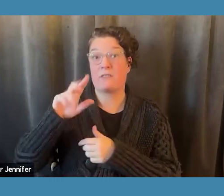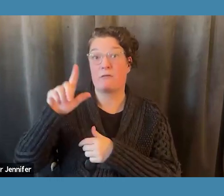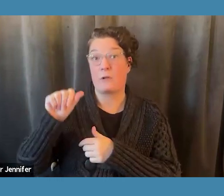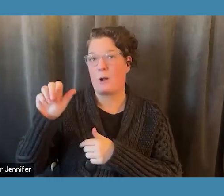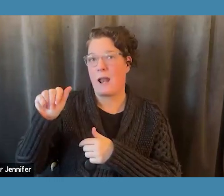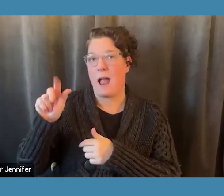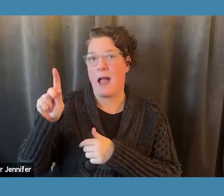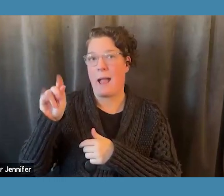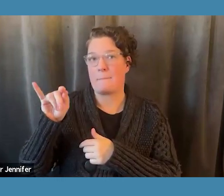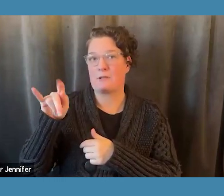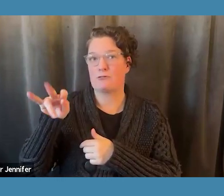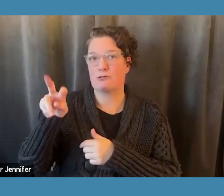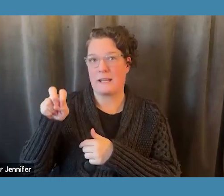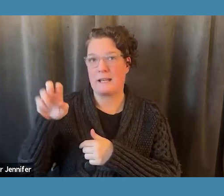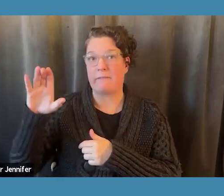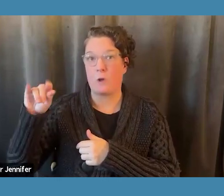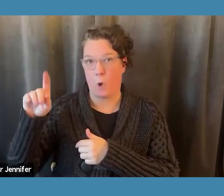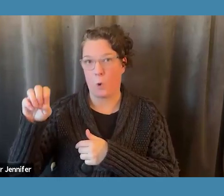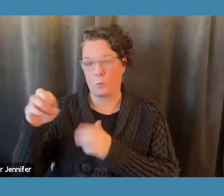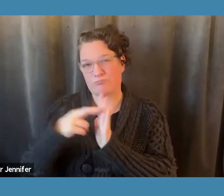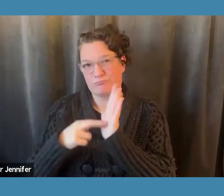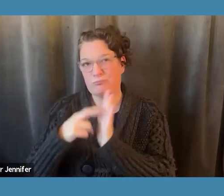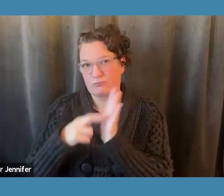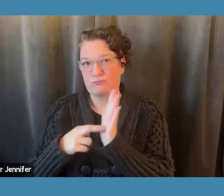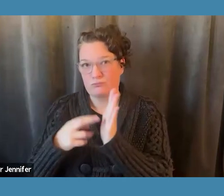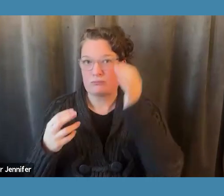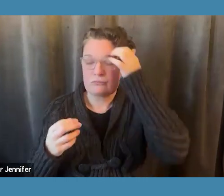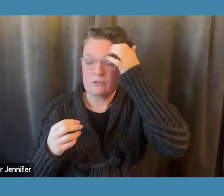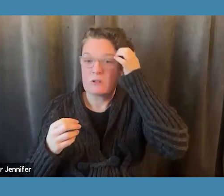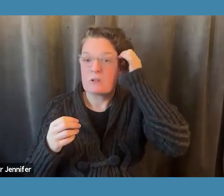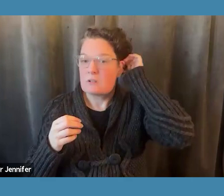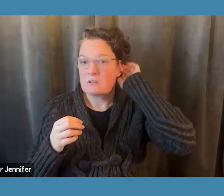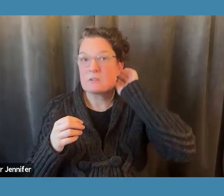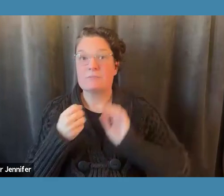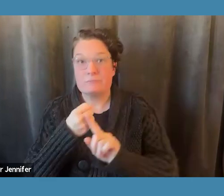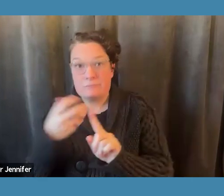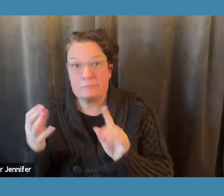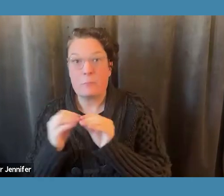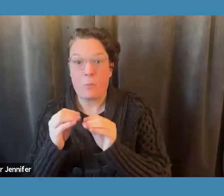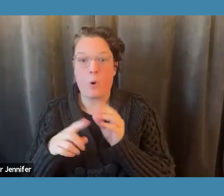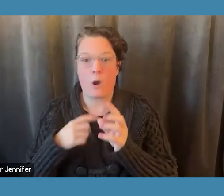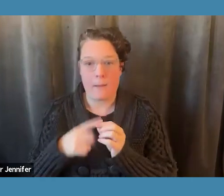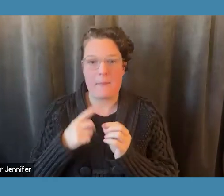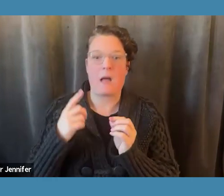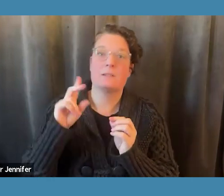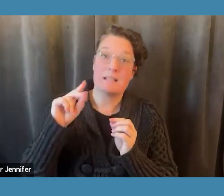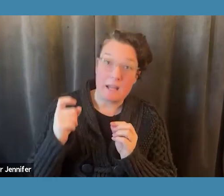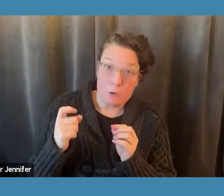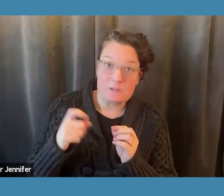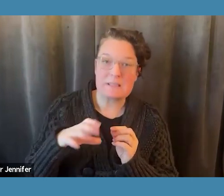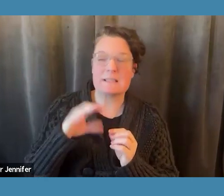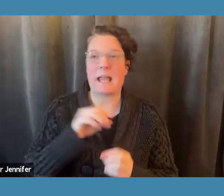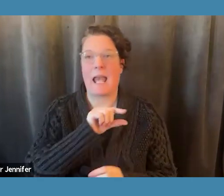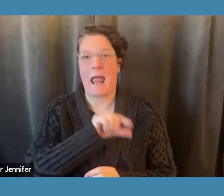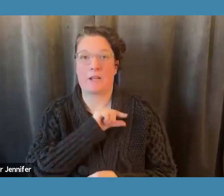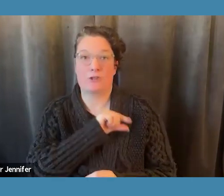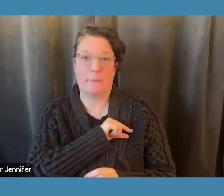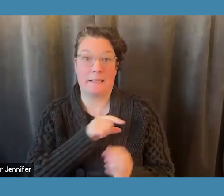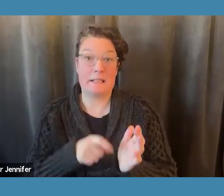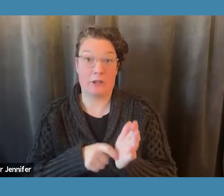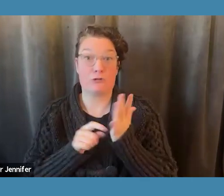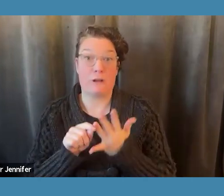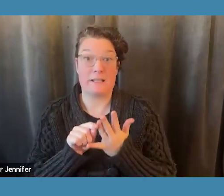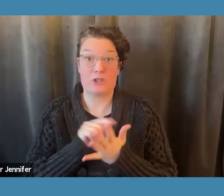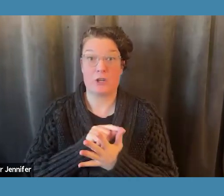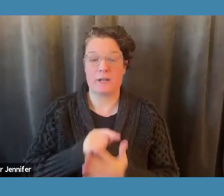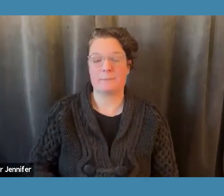and definition about the diagnoses and the eligibility criteria. And the agency